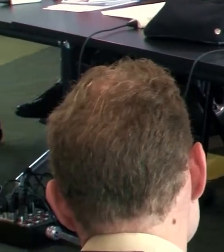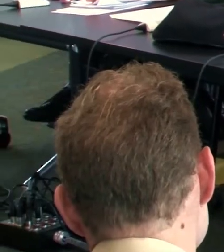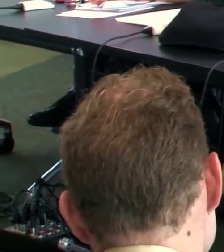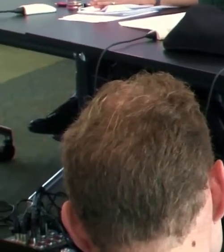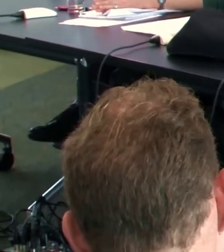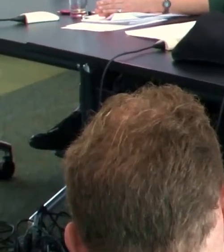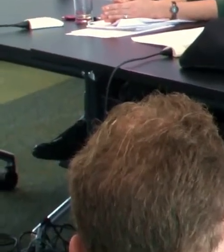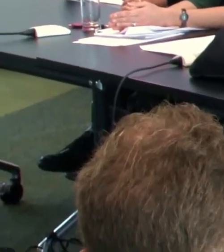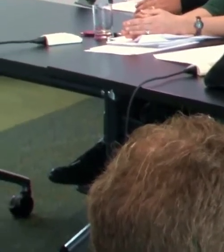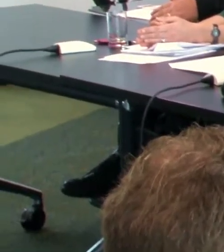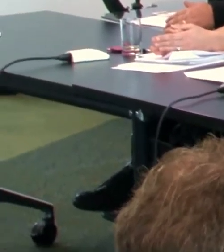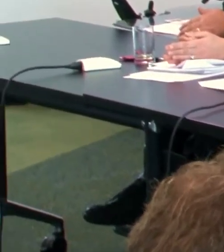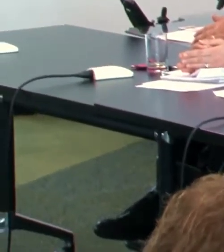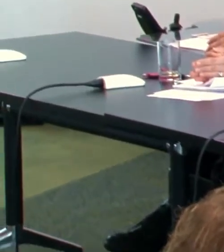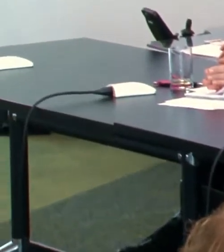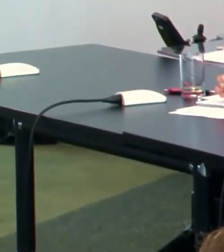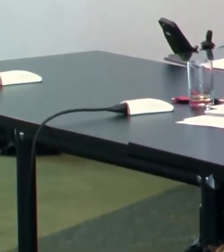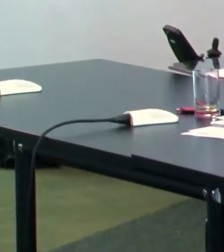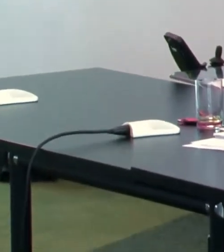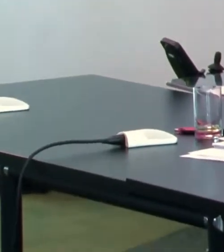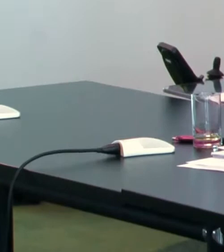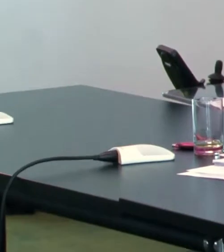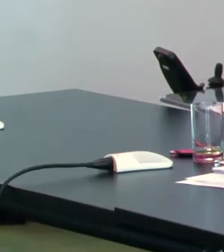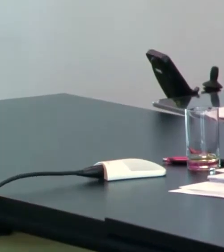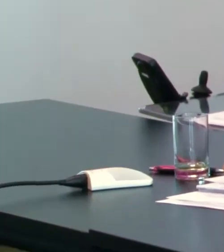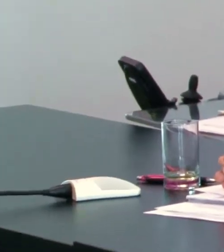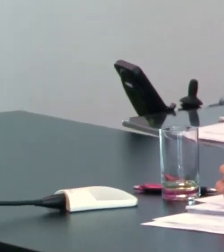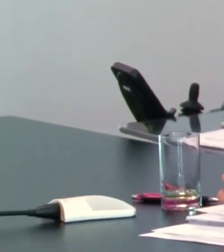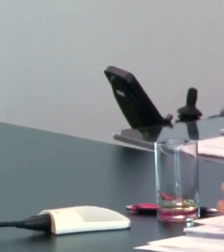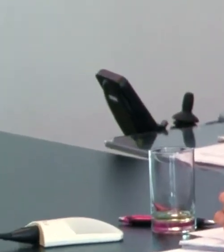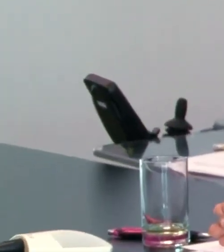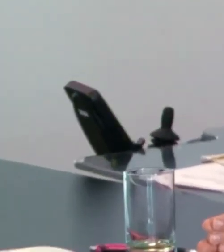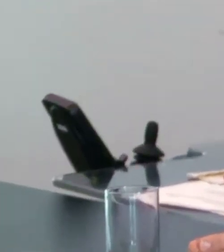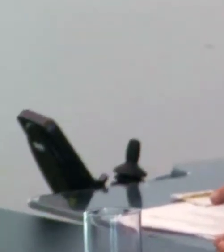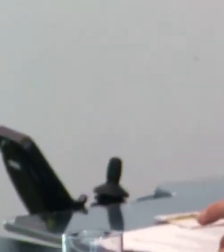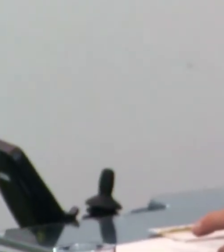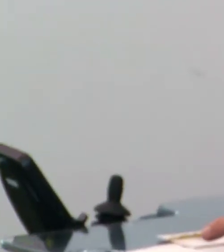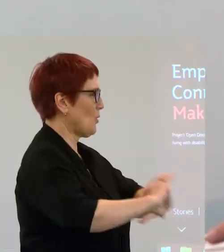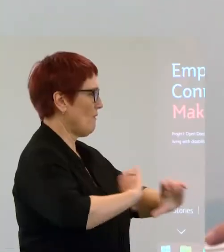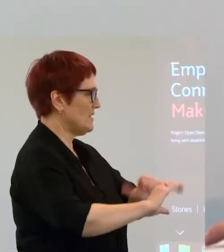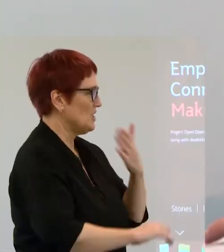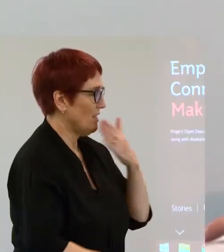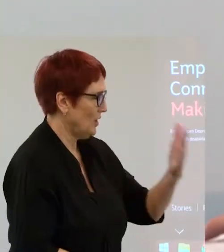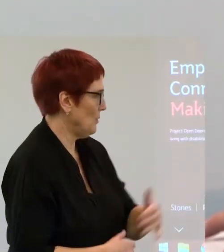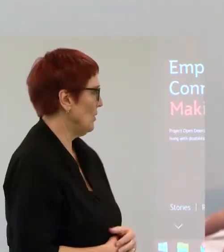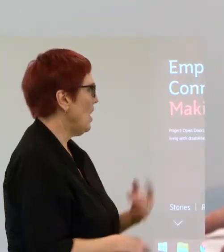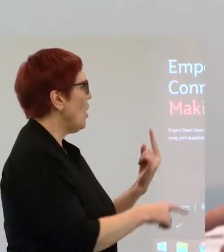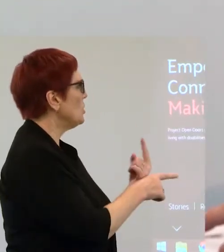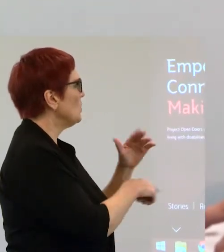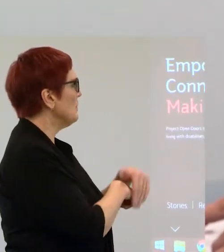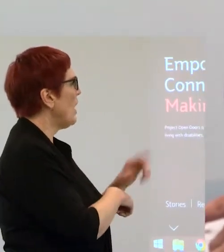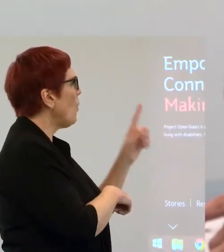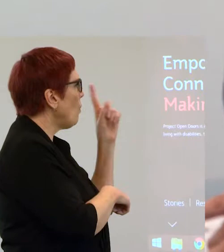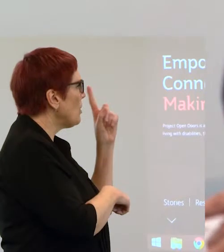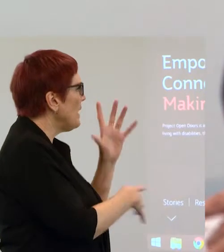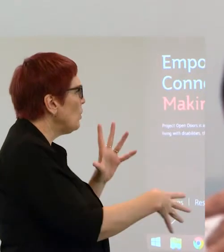There are some other points I was going to make, and this is a nice segue what Kevin's started a conversation on. And I talked about, well, what are people